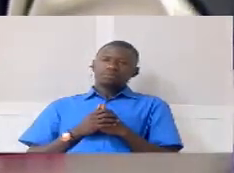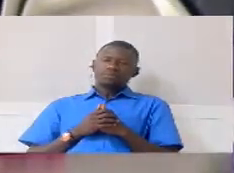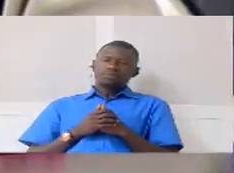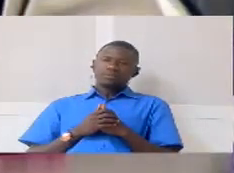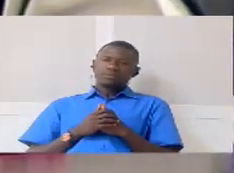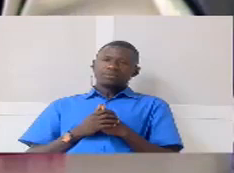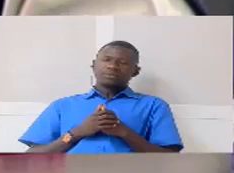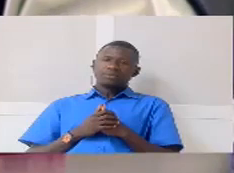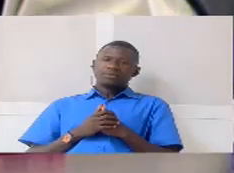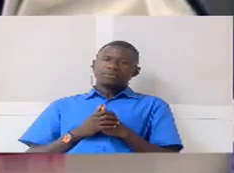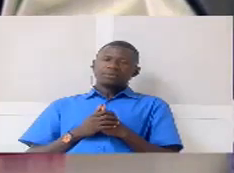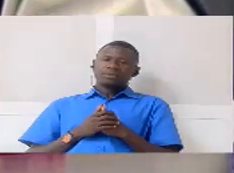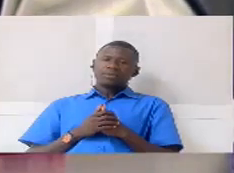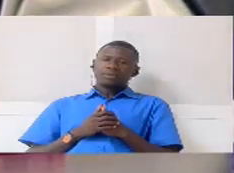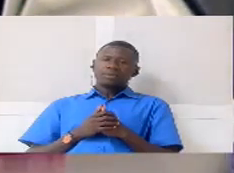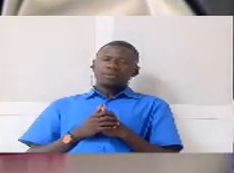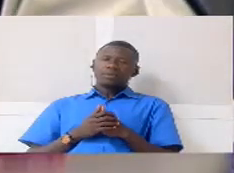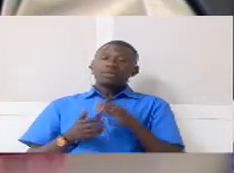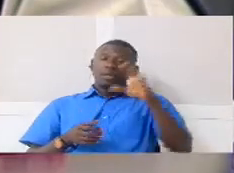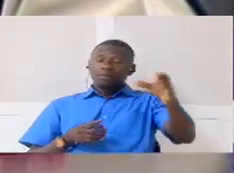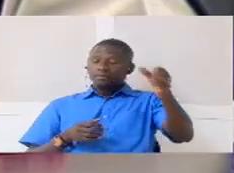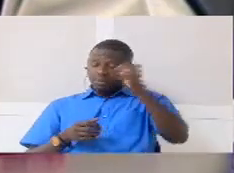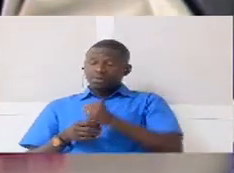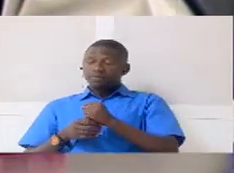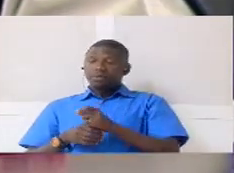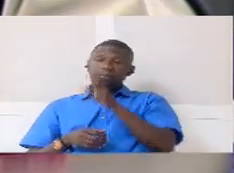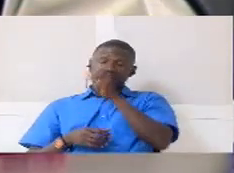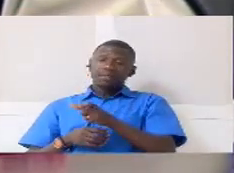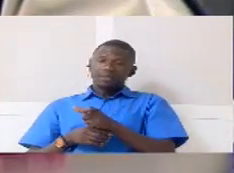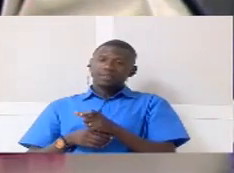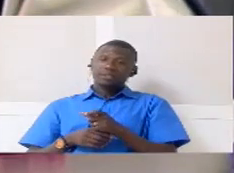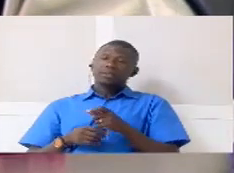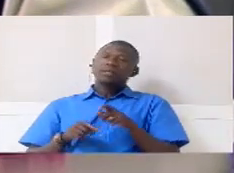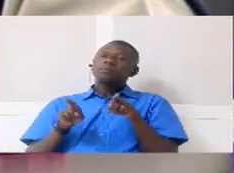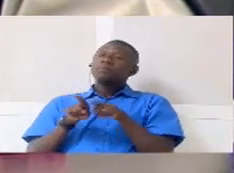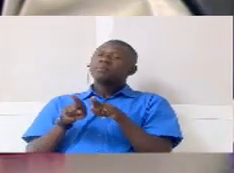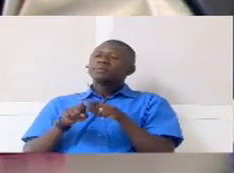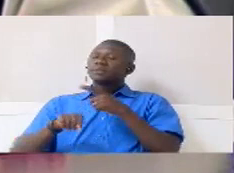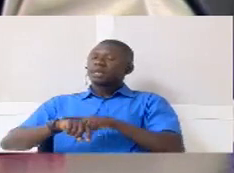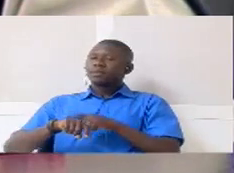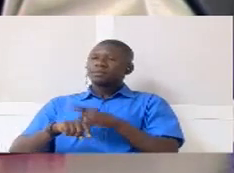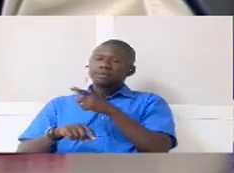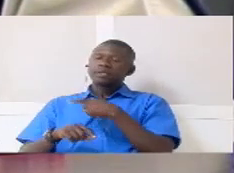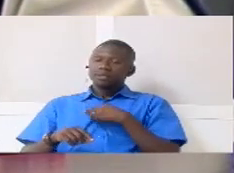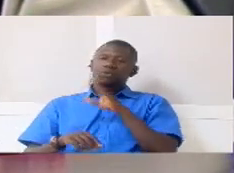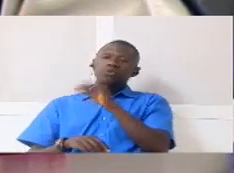The bringing of the prisoner coincided with this operation that he conducted that day at the prison.